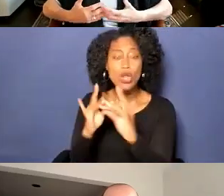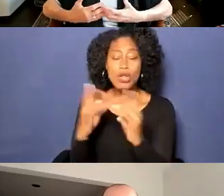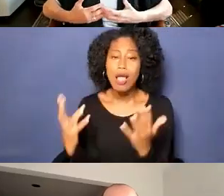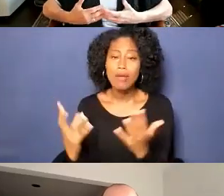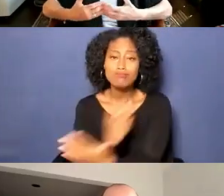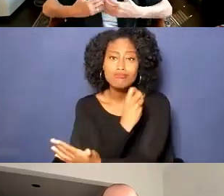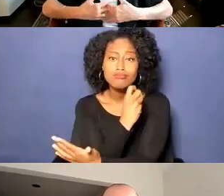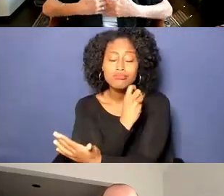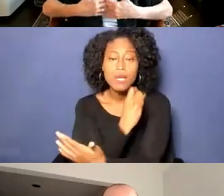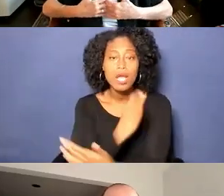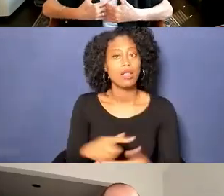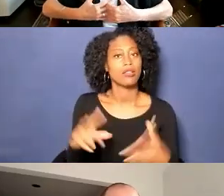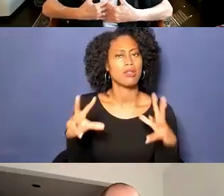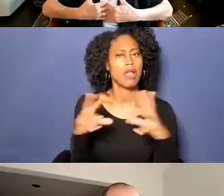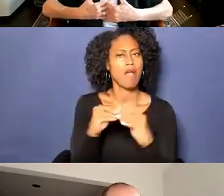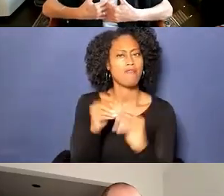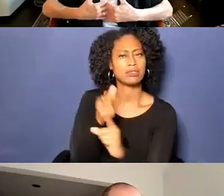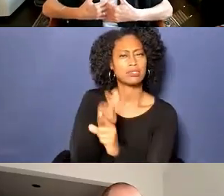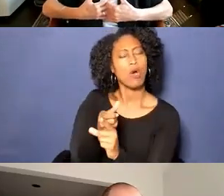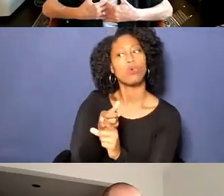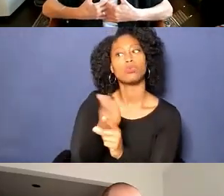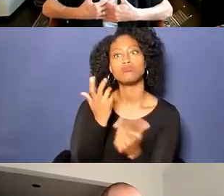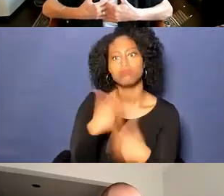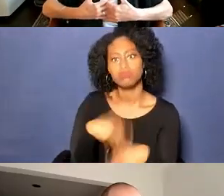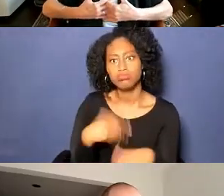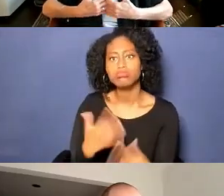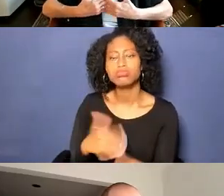provide substantive